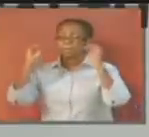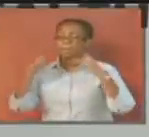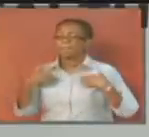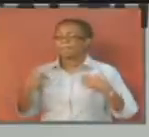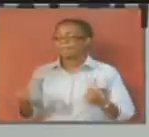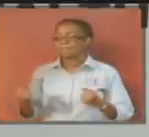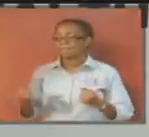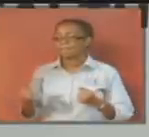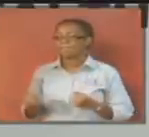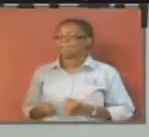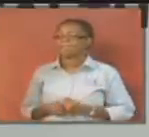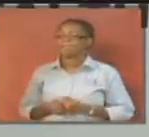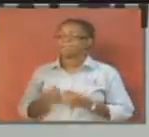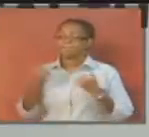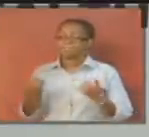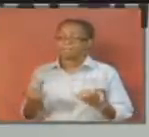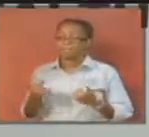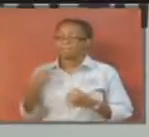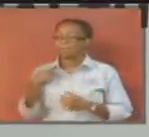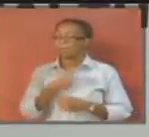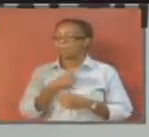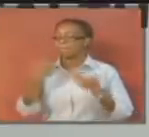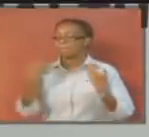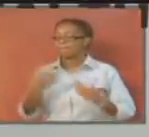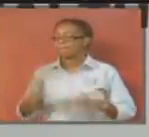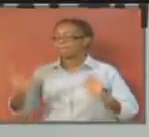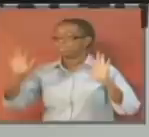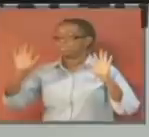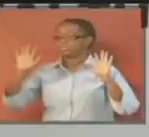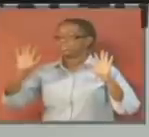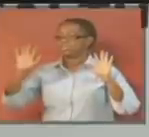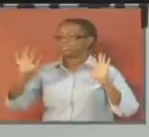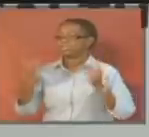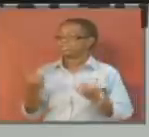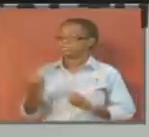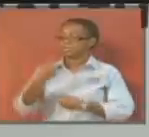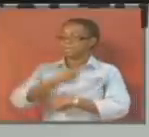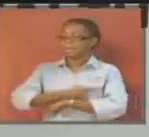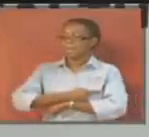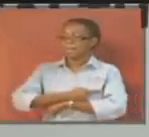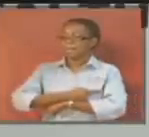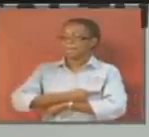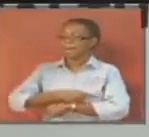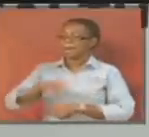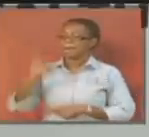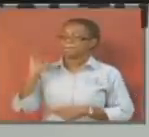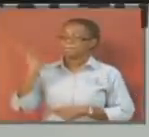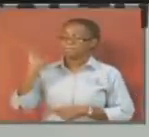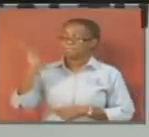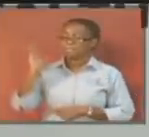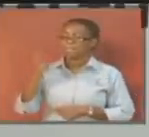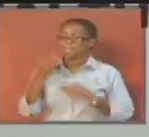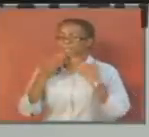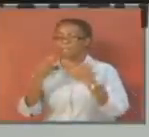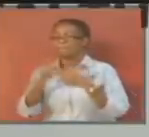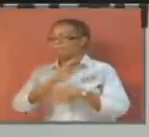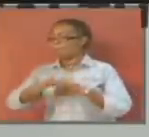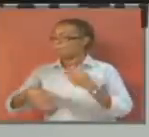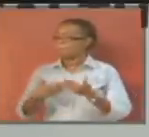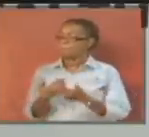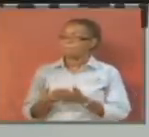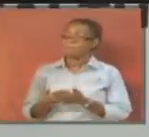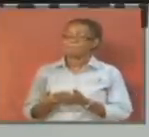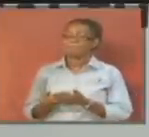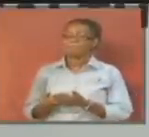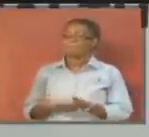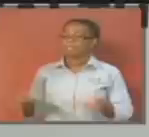We have come to the end of today's media conference. Thank you everyone for taking part and for playing your role in protecting